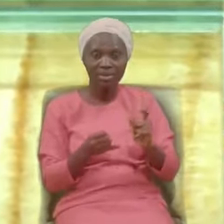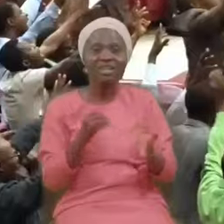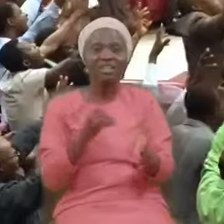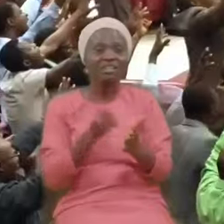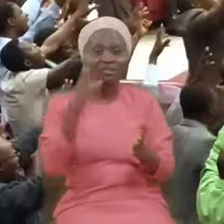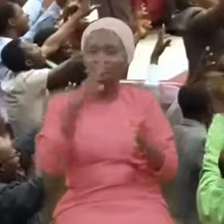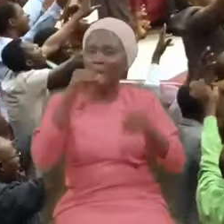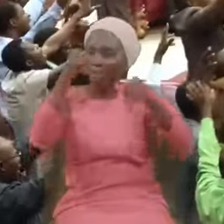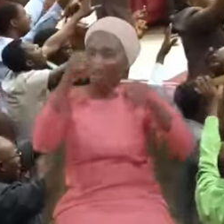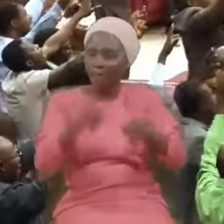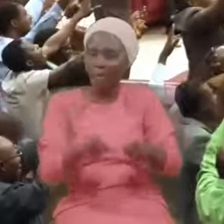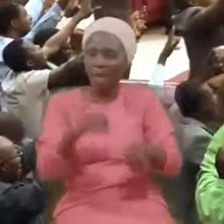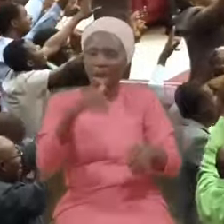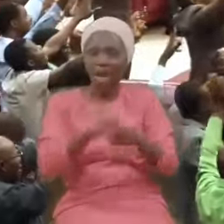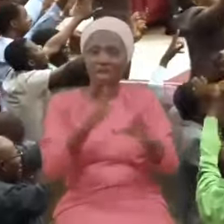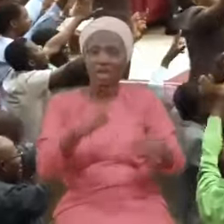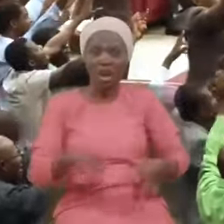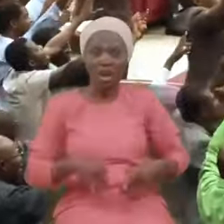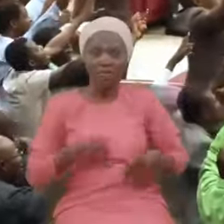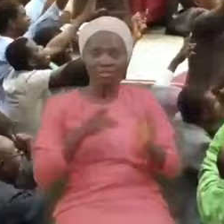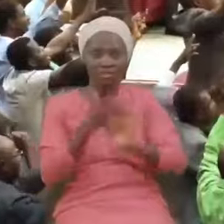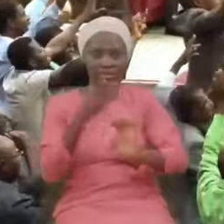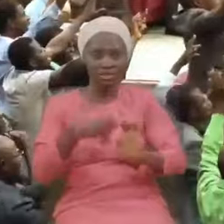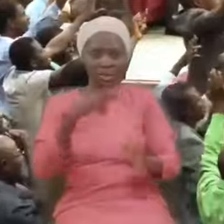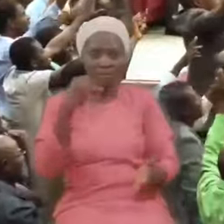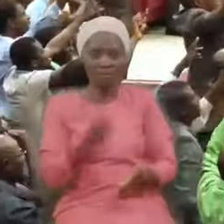in your life in Jesus' name.